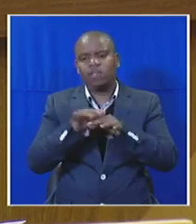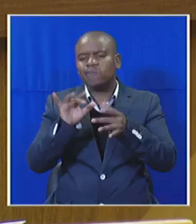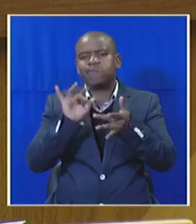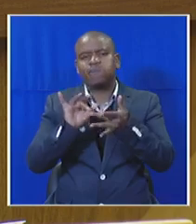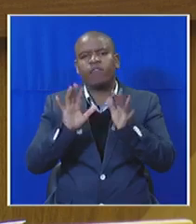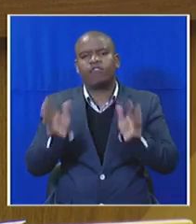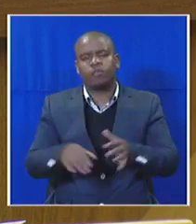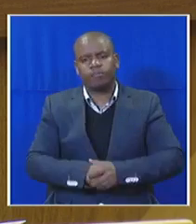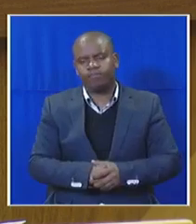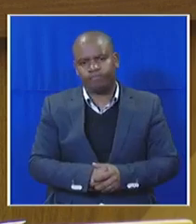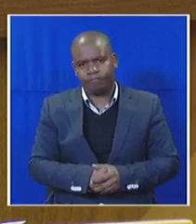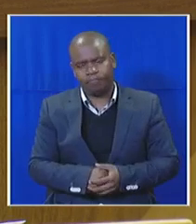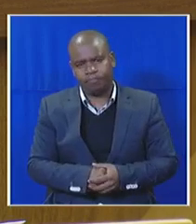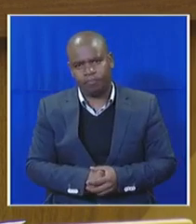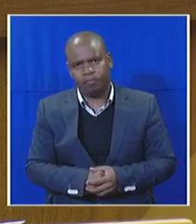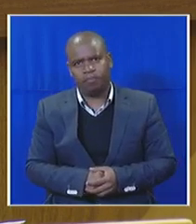Key